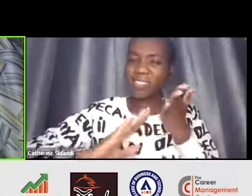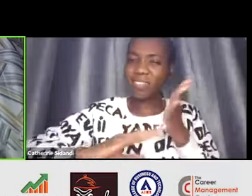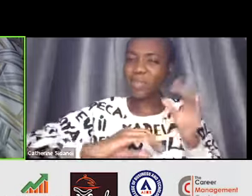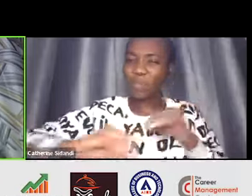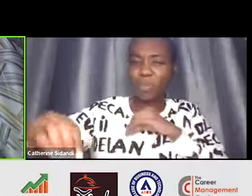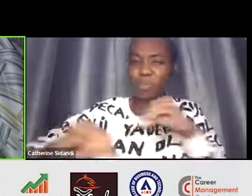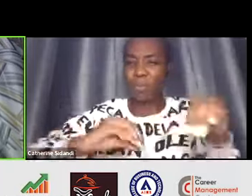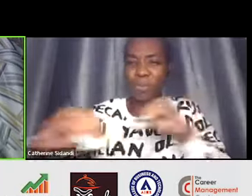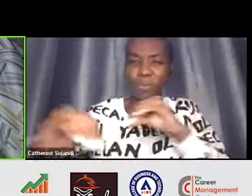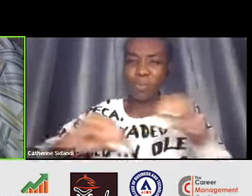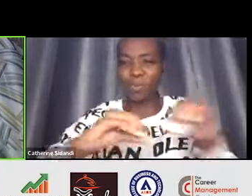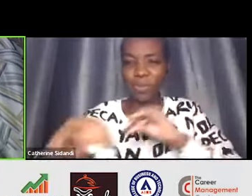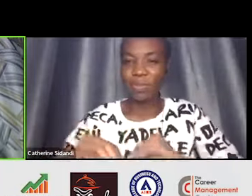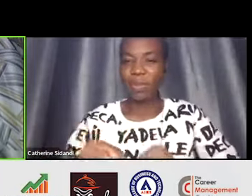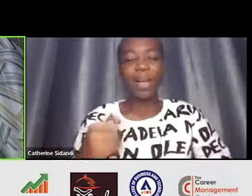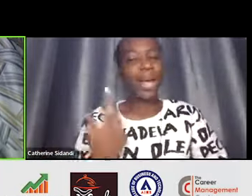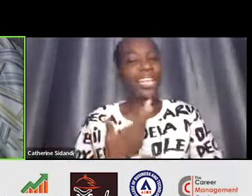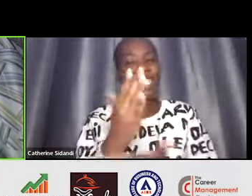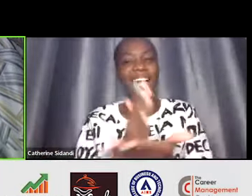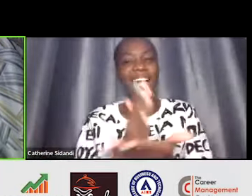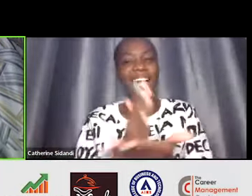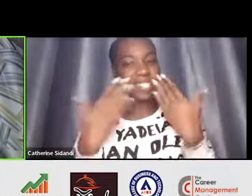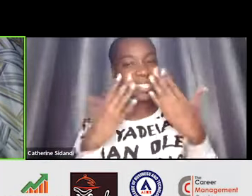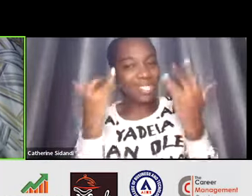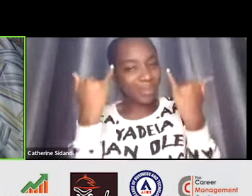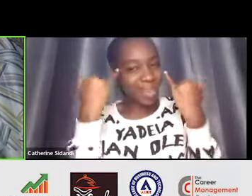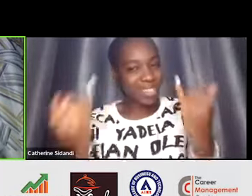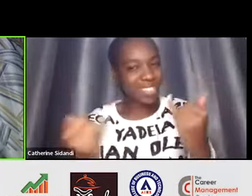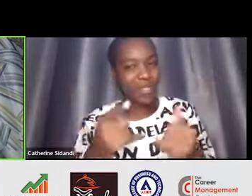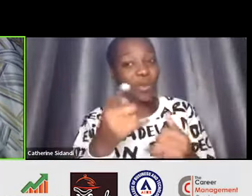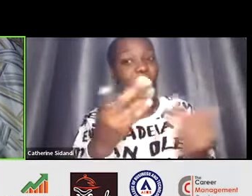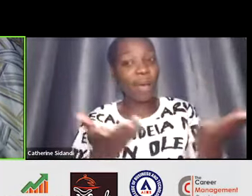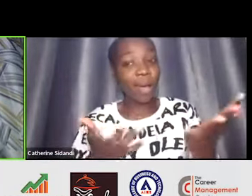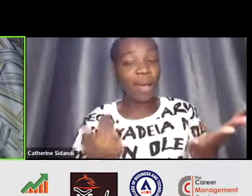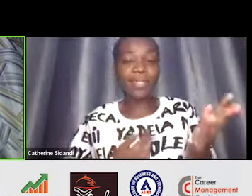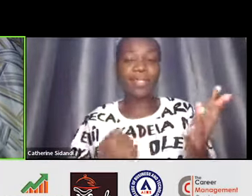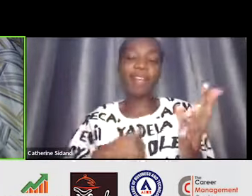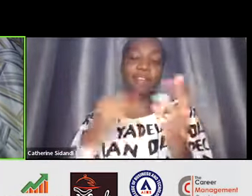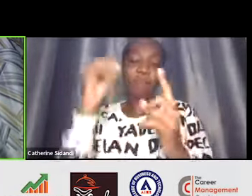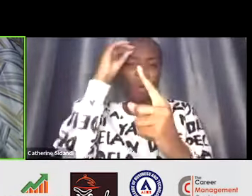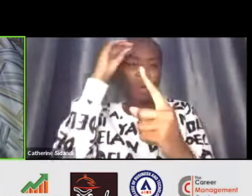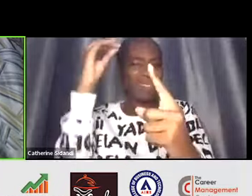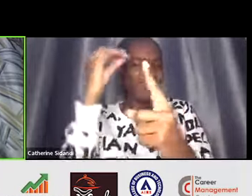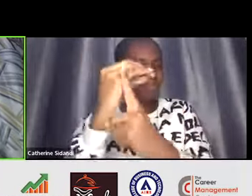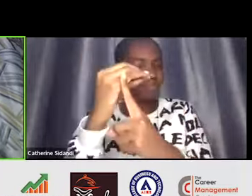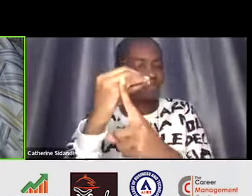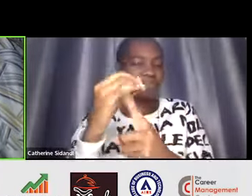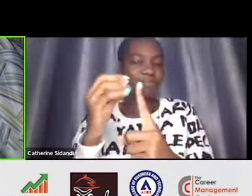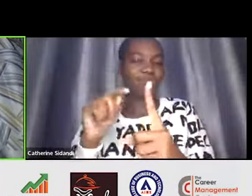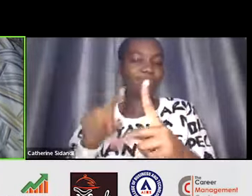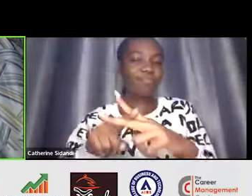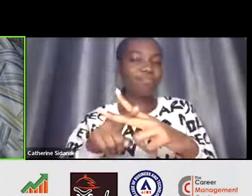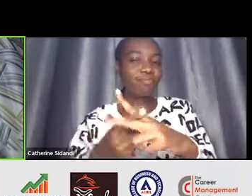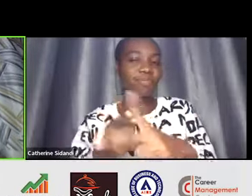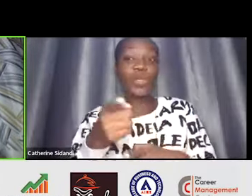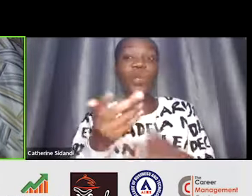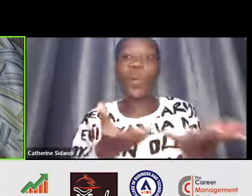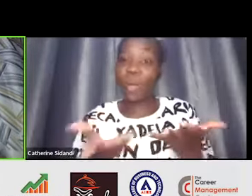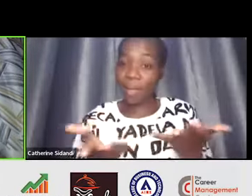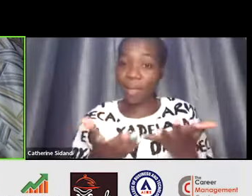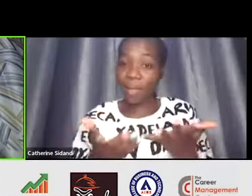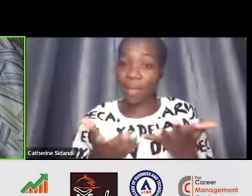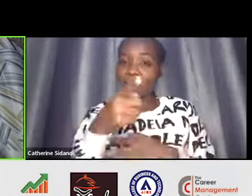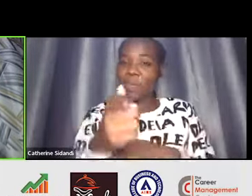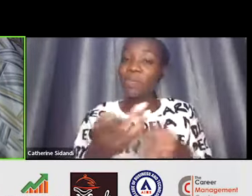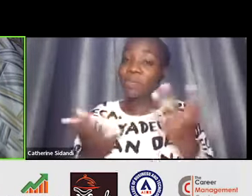you are on the half year. I don't know where you are. You know, we did goal setting at the beginning of the year. Where are you with your goals? I need to bring